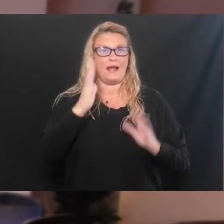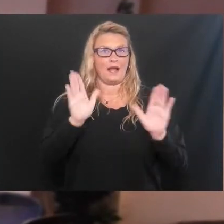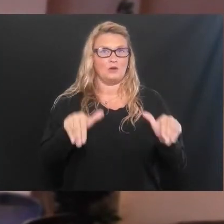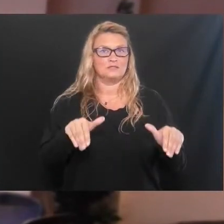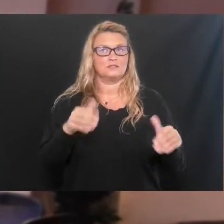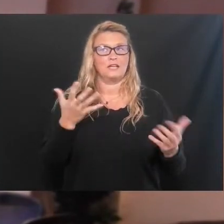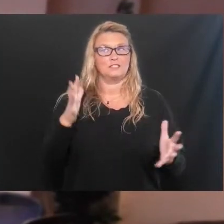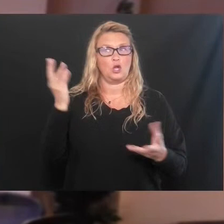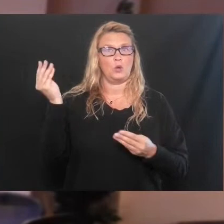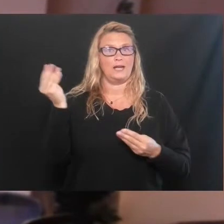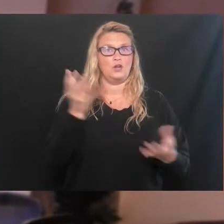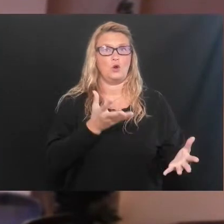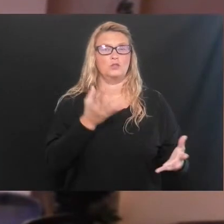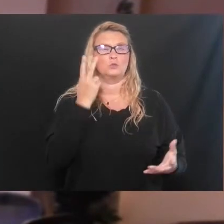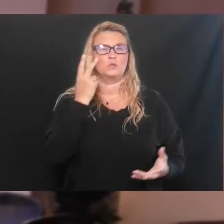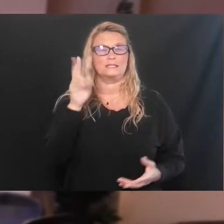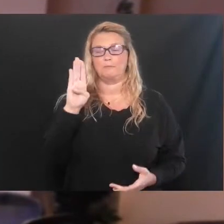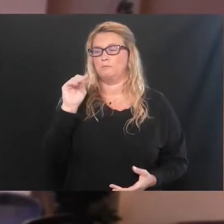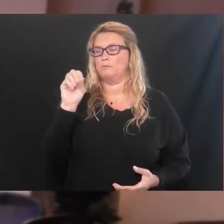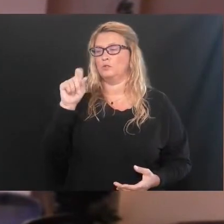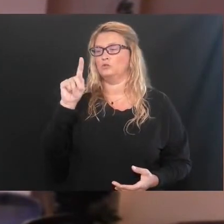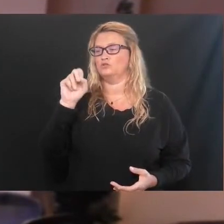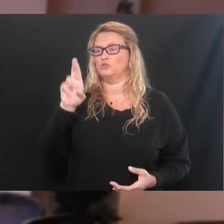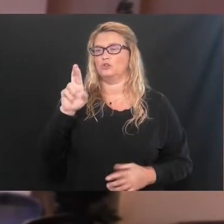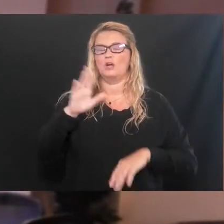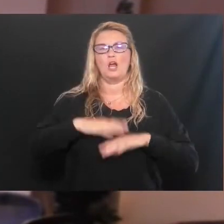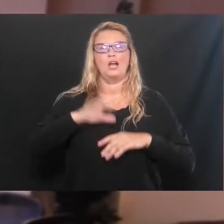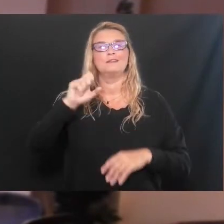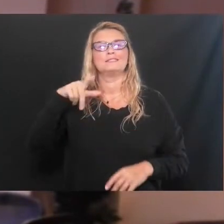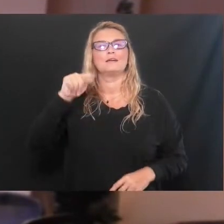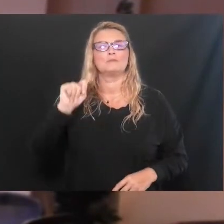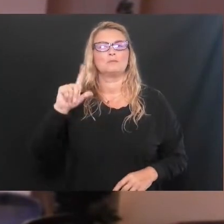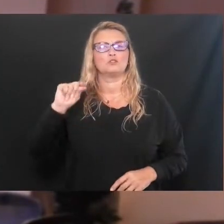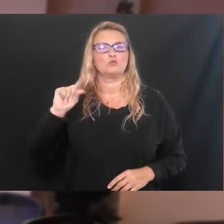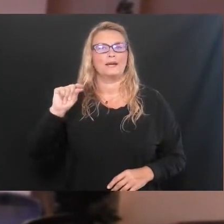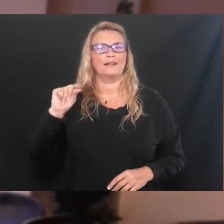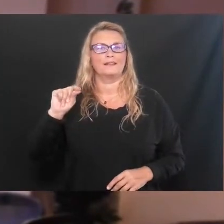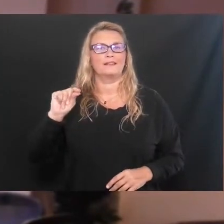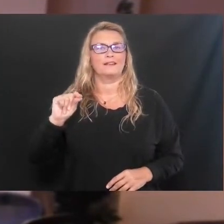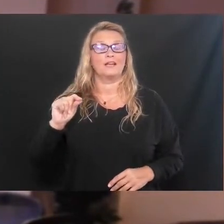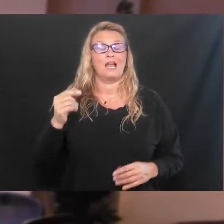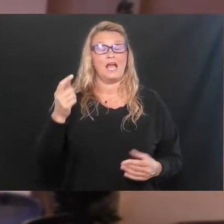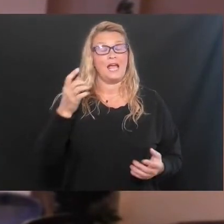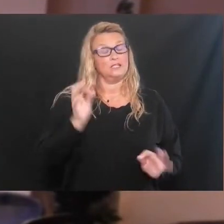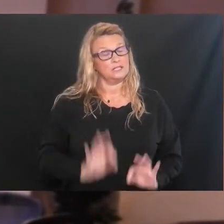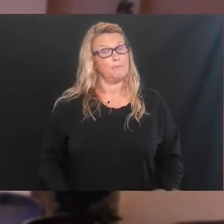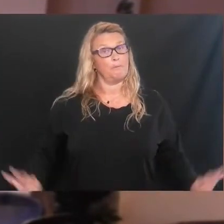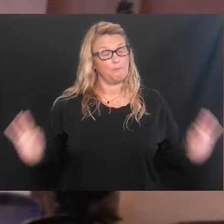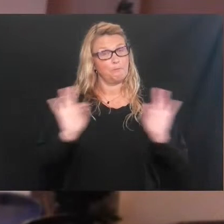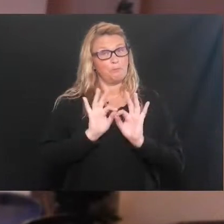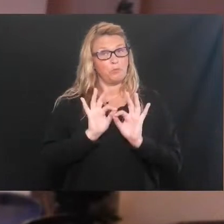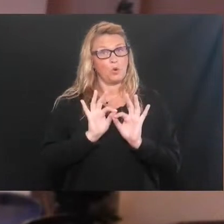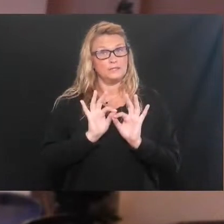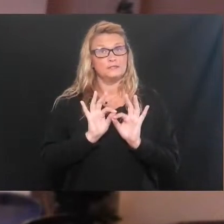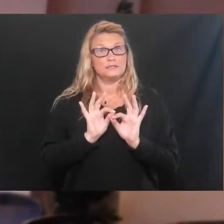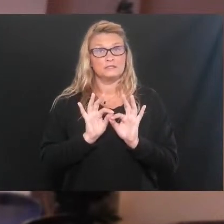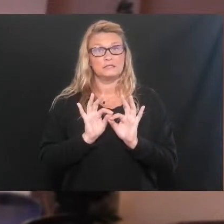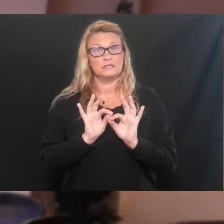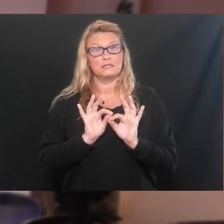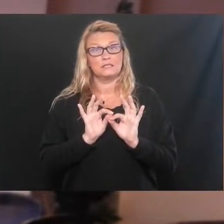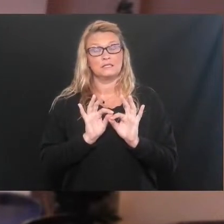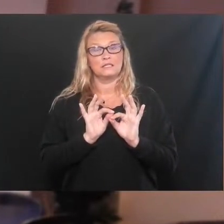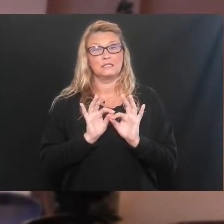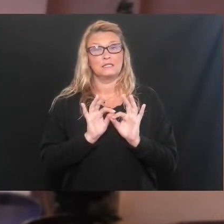vaccines for our country September 20th. I also think it's really important to note that in Israelis that